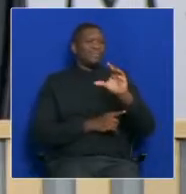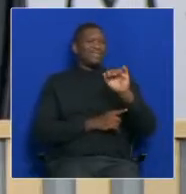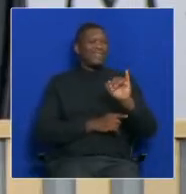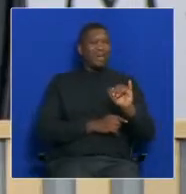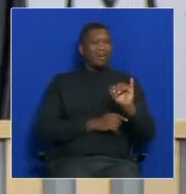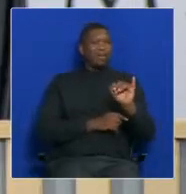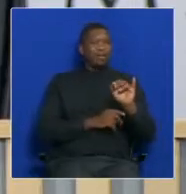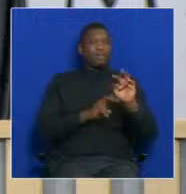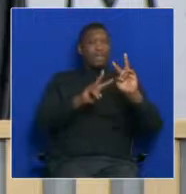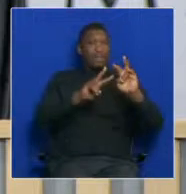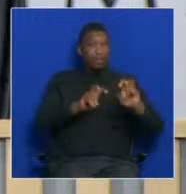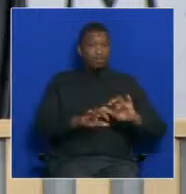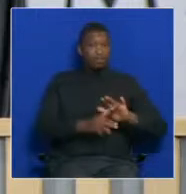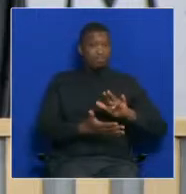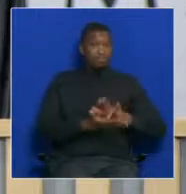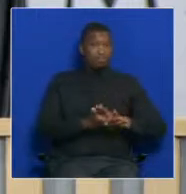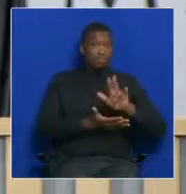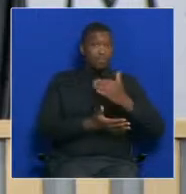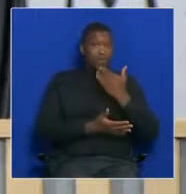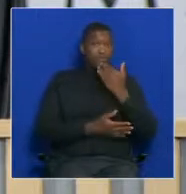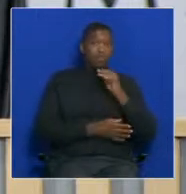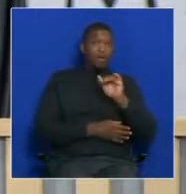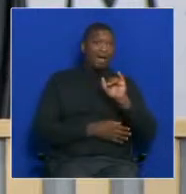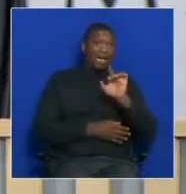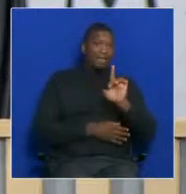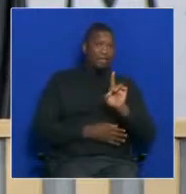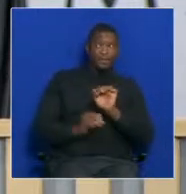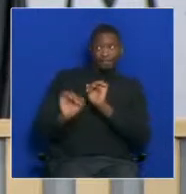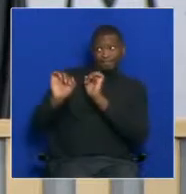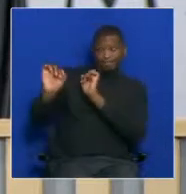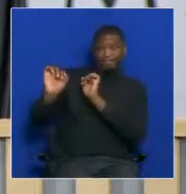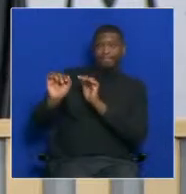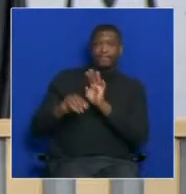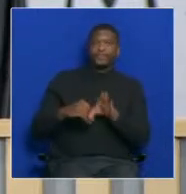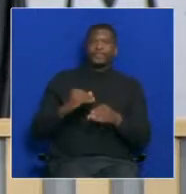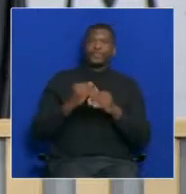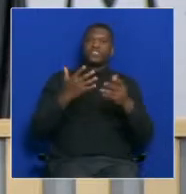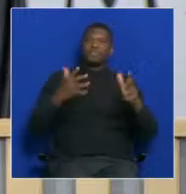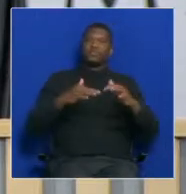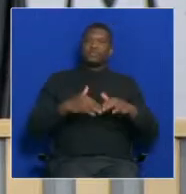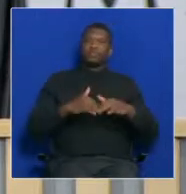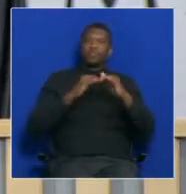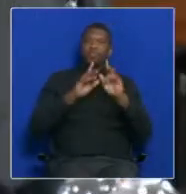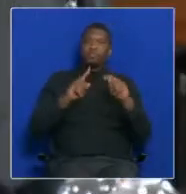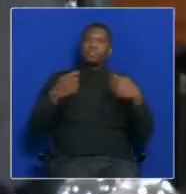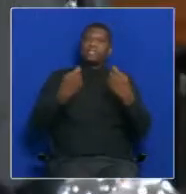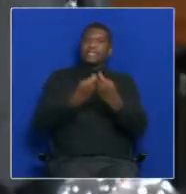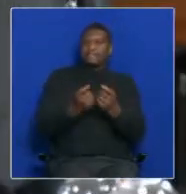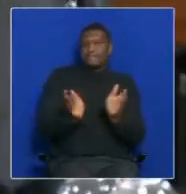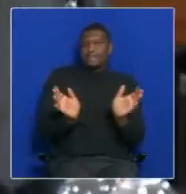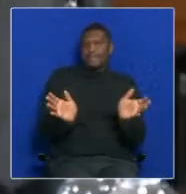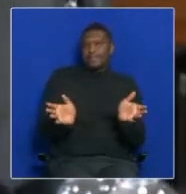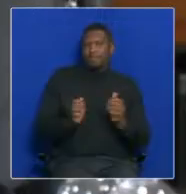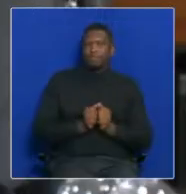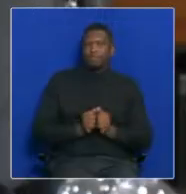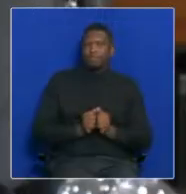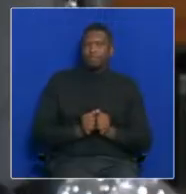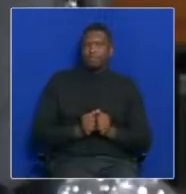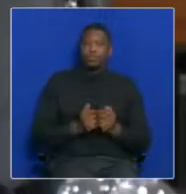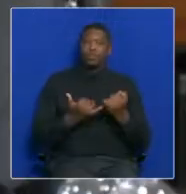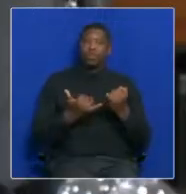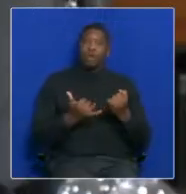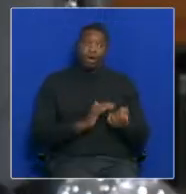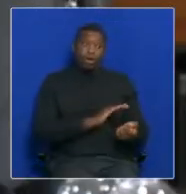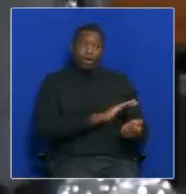authorized by ID, and there is a team already working on it. And in this instance, did you then